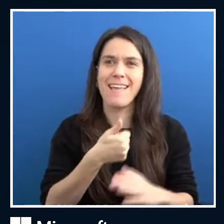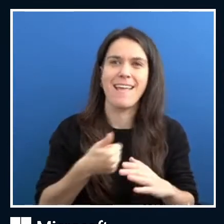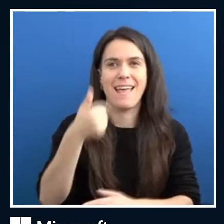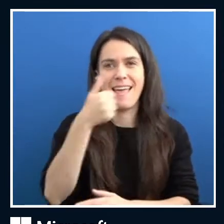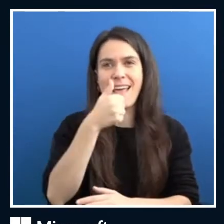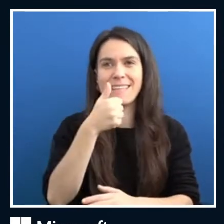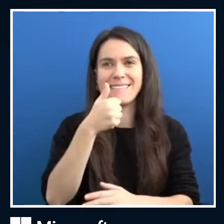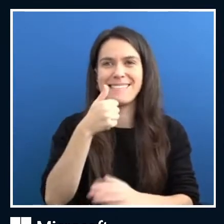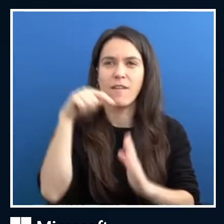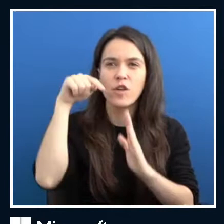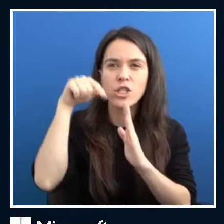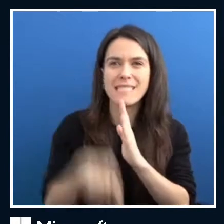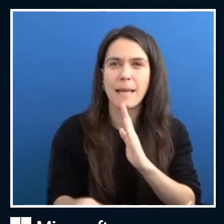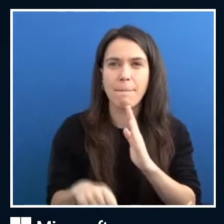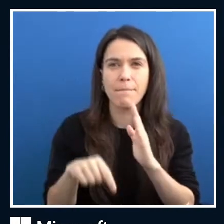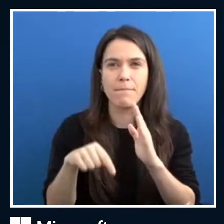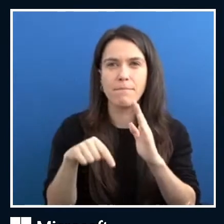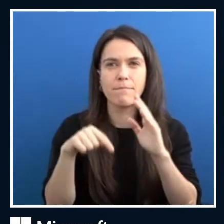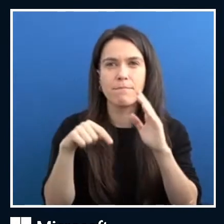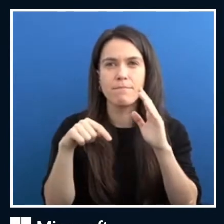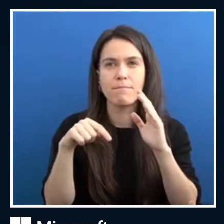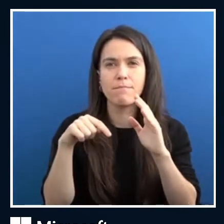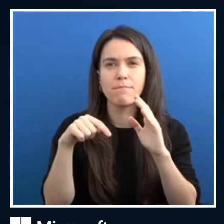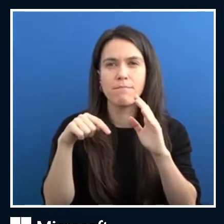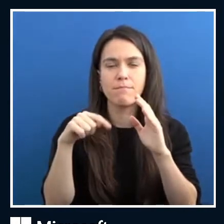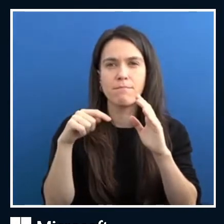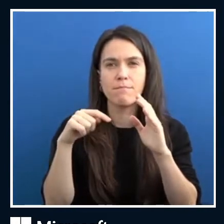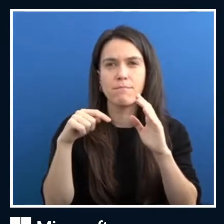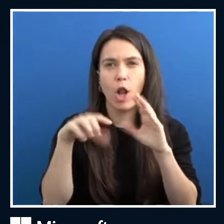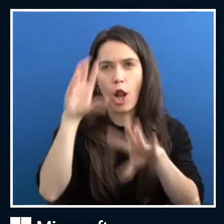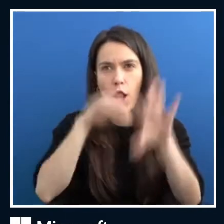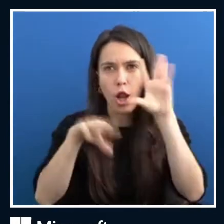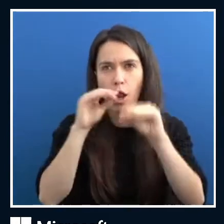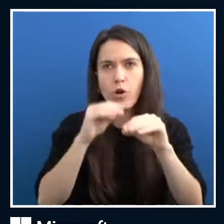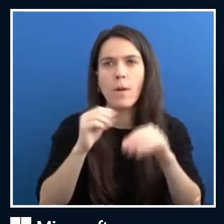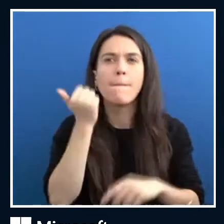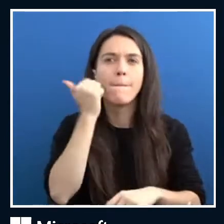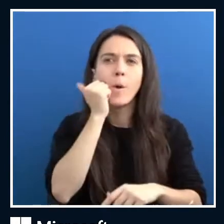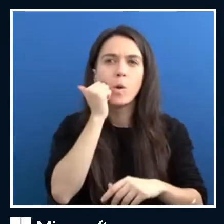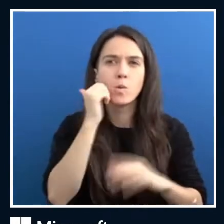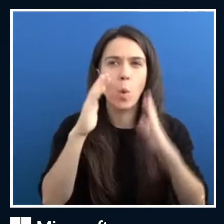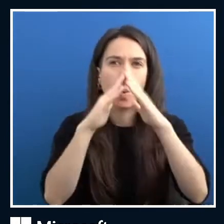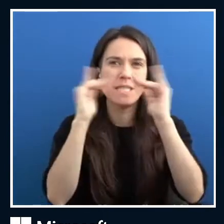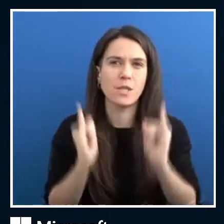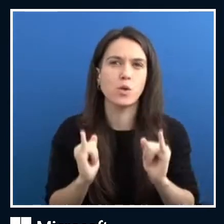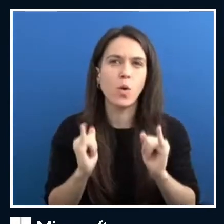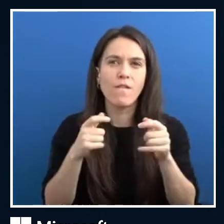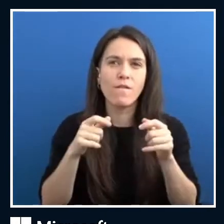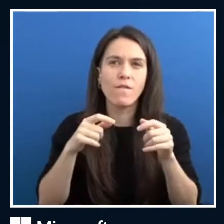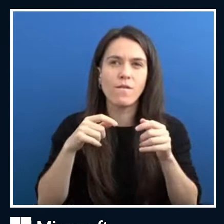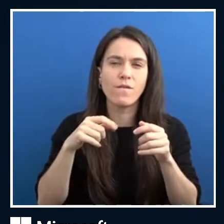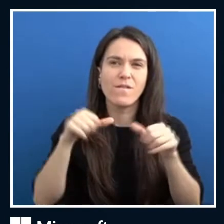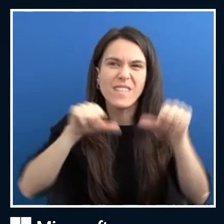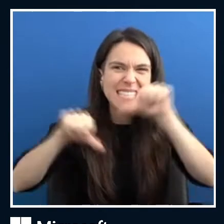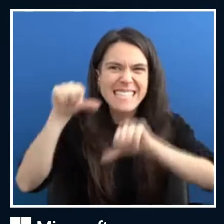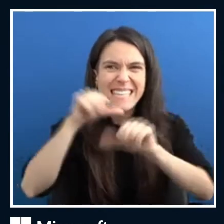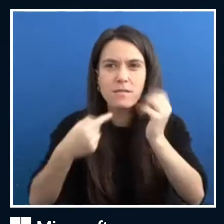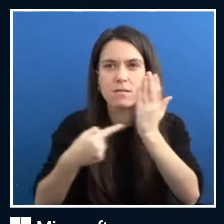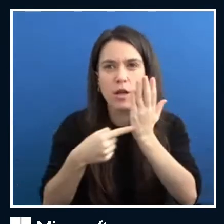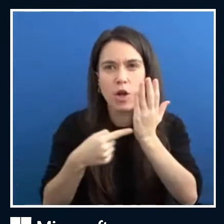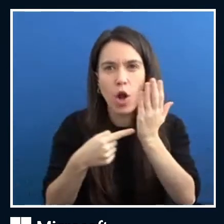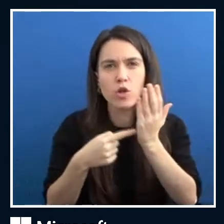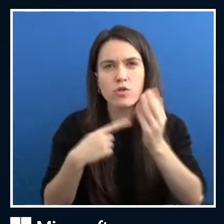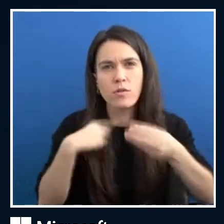and Neural Networks Lab at Moscow Institute of Physics and Technology. And we also develop our own open source framework